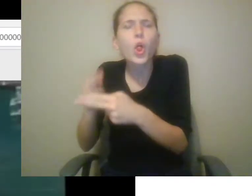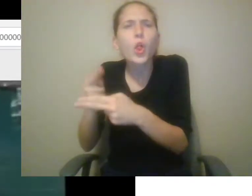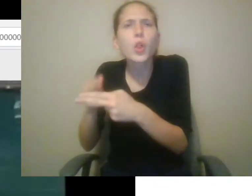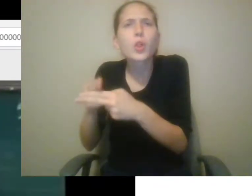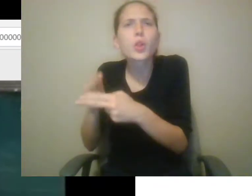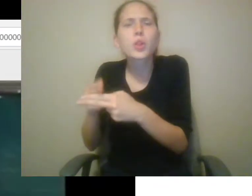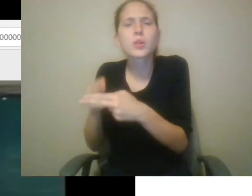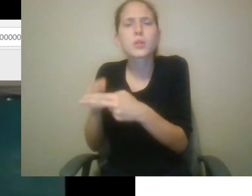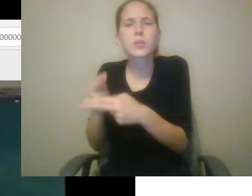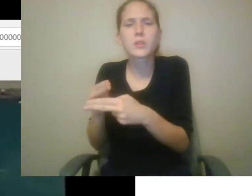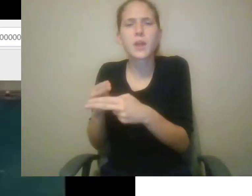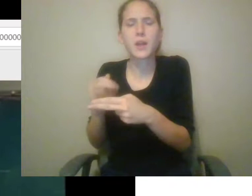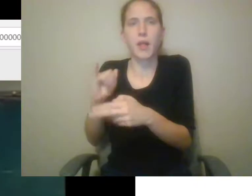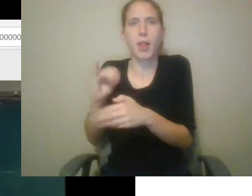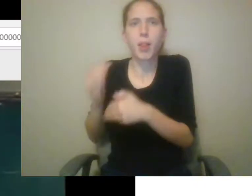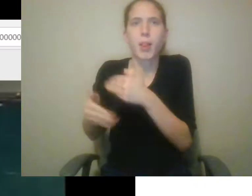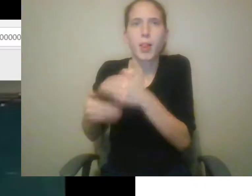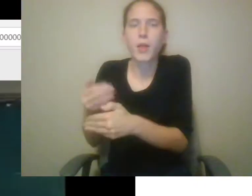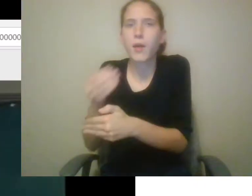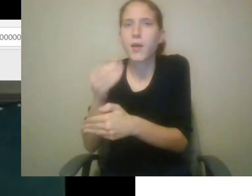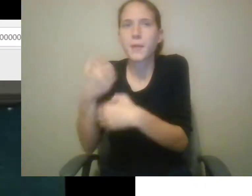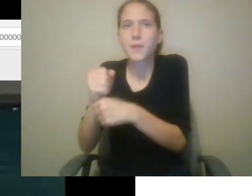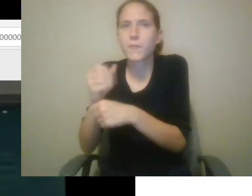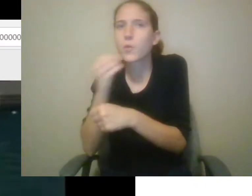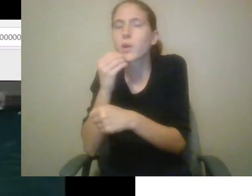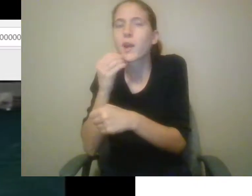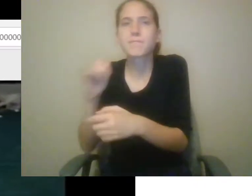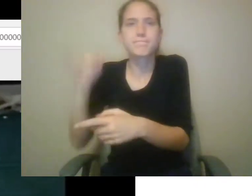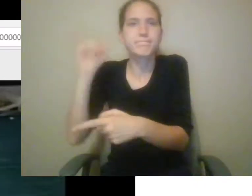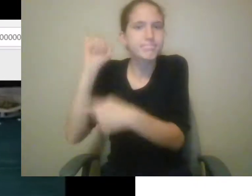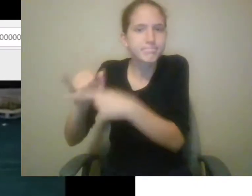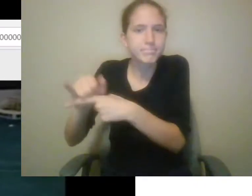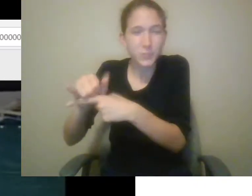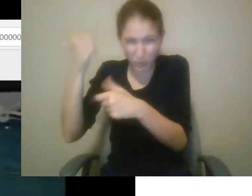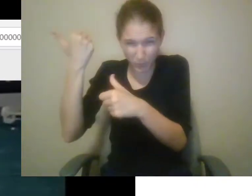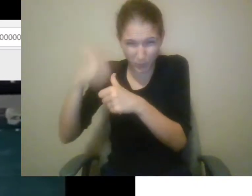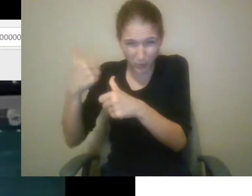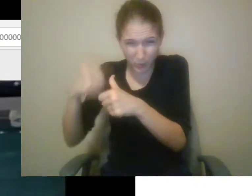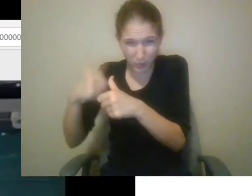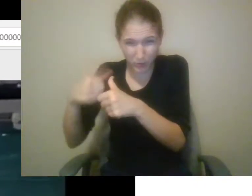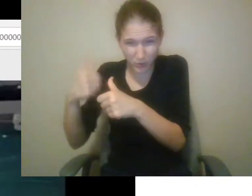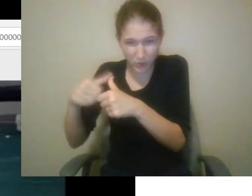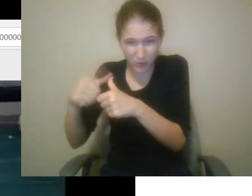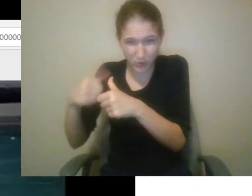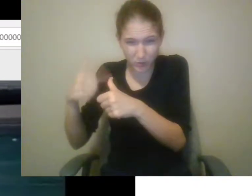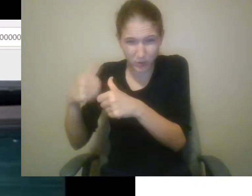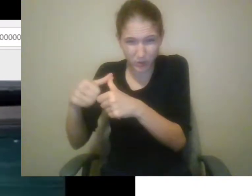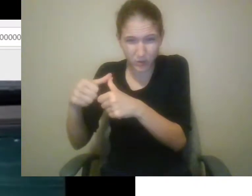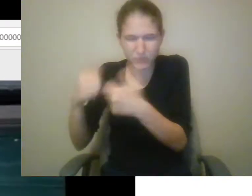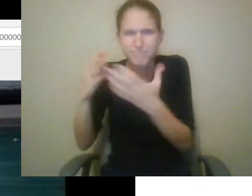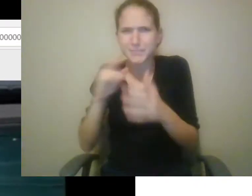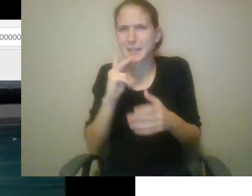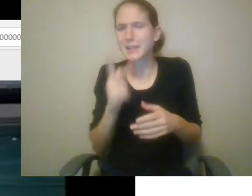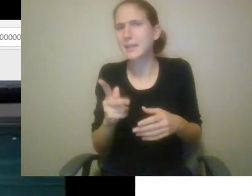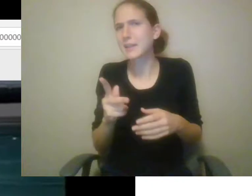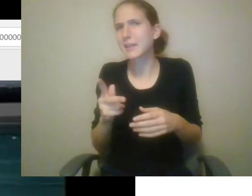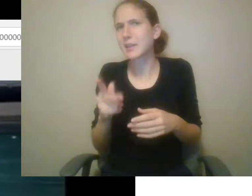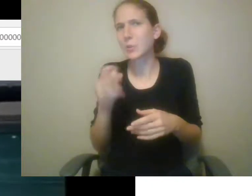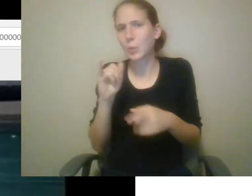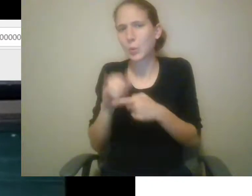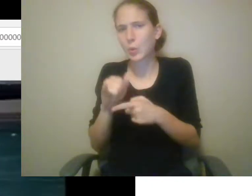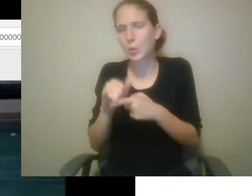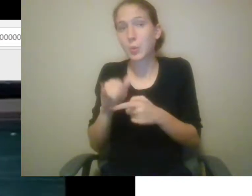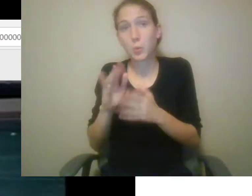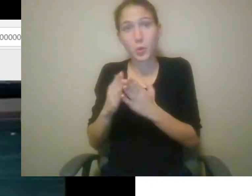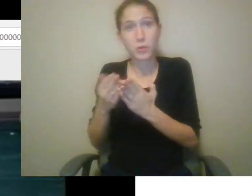There is a name for this big process, and I'm sure you've all seen it at least once. It's in your